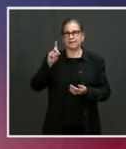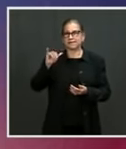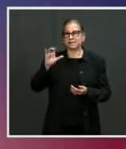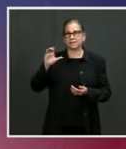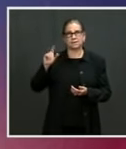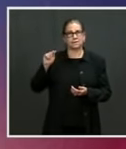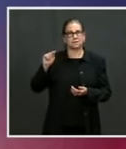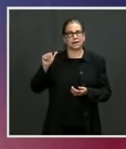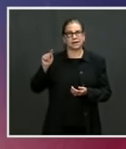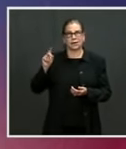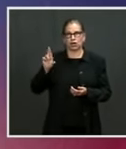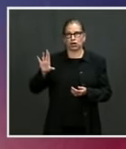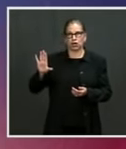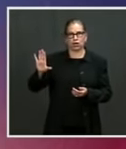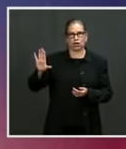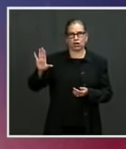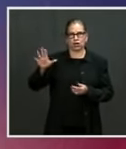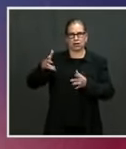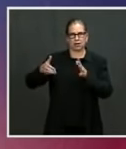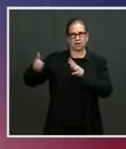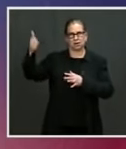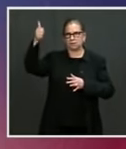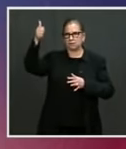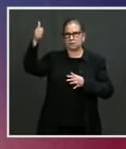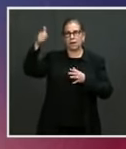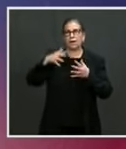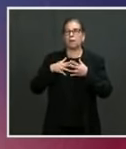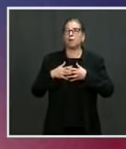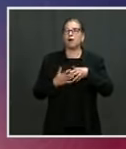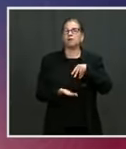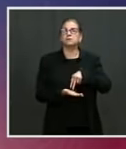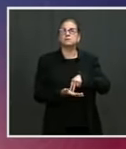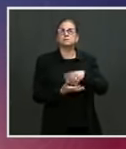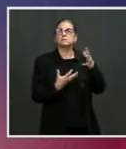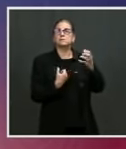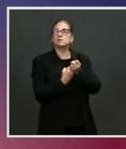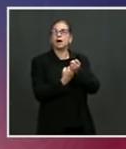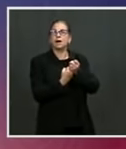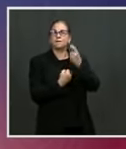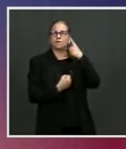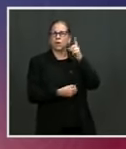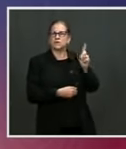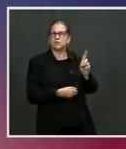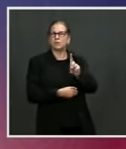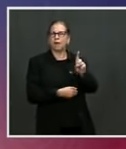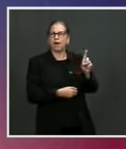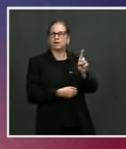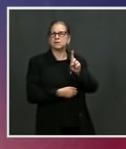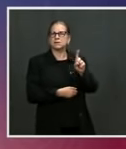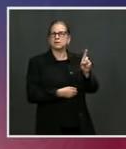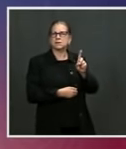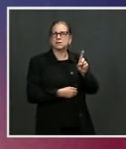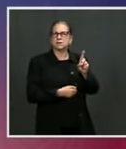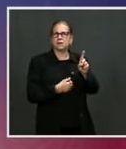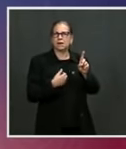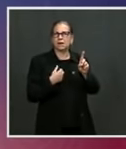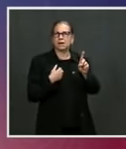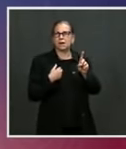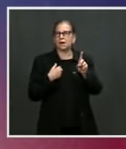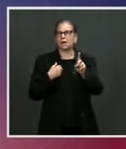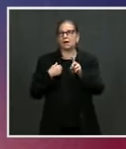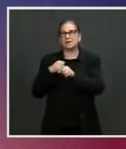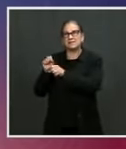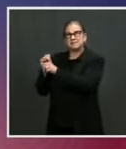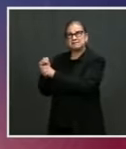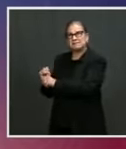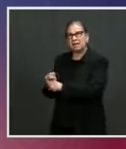to exclude or to enslave. They were fighting to build and broaden and liberate. They weren't fighting for